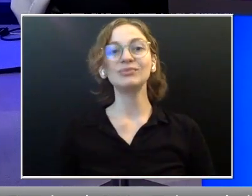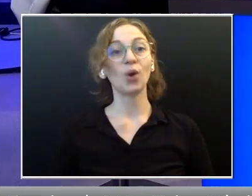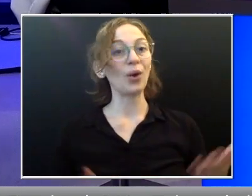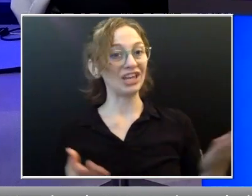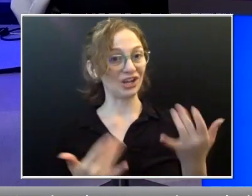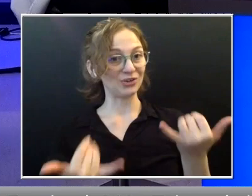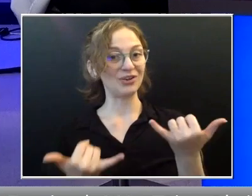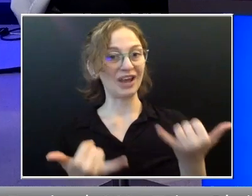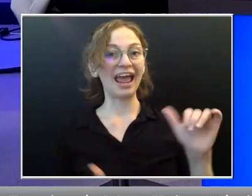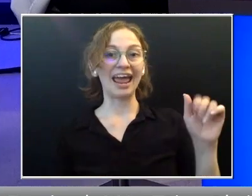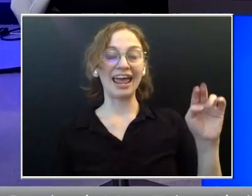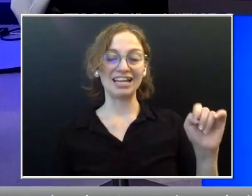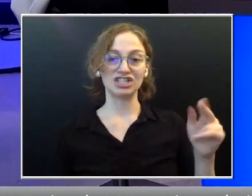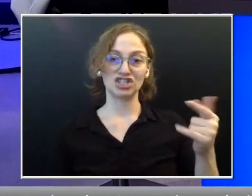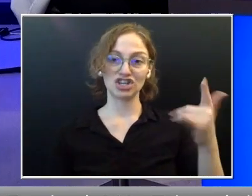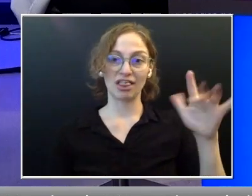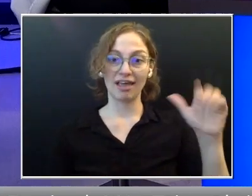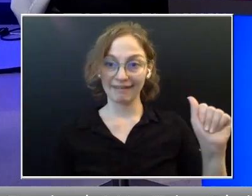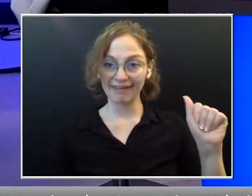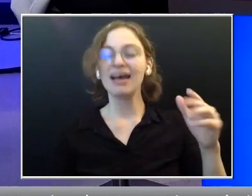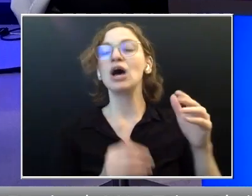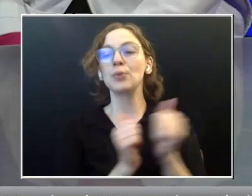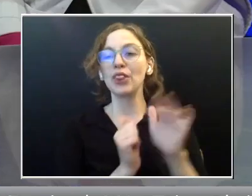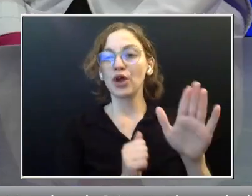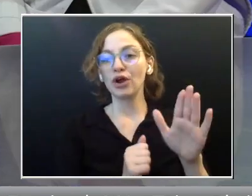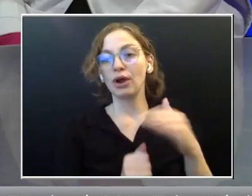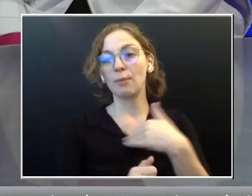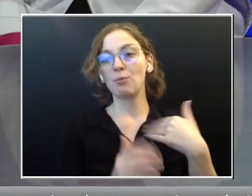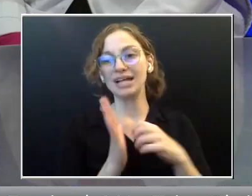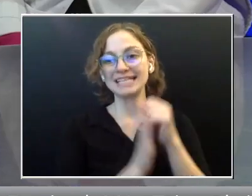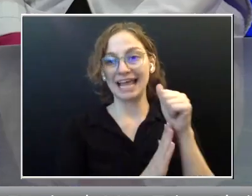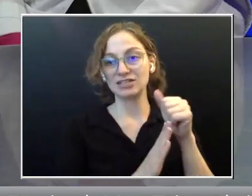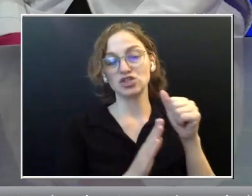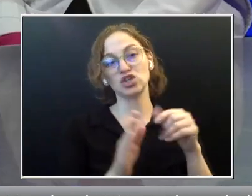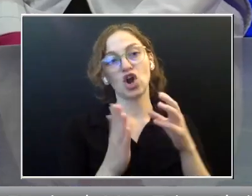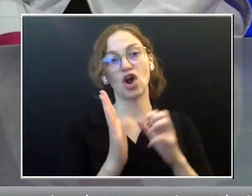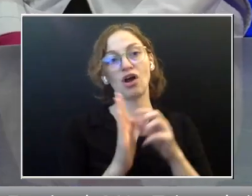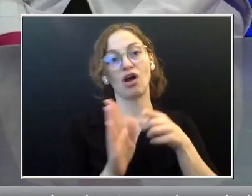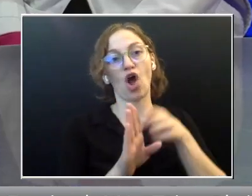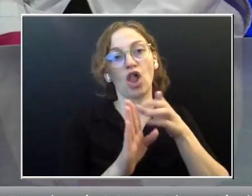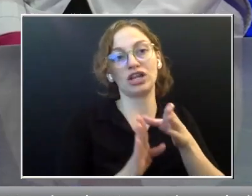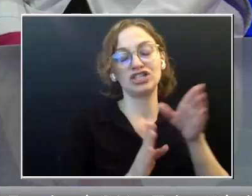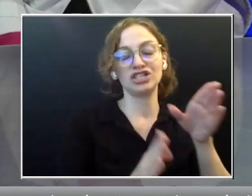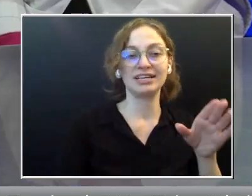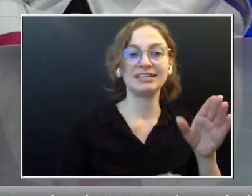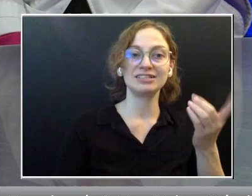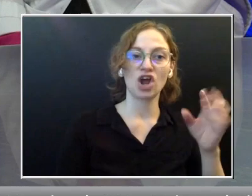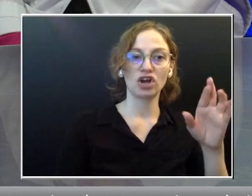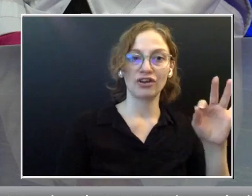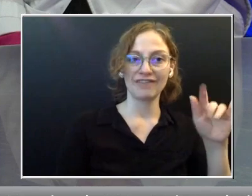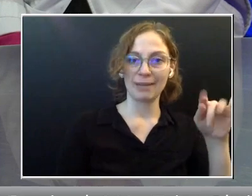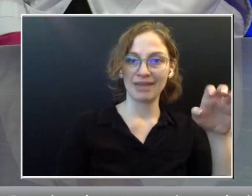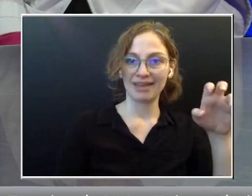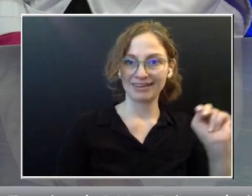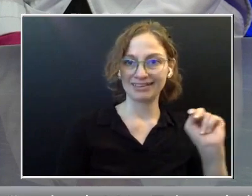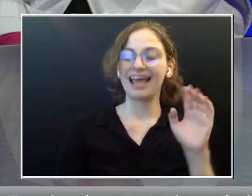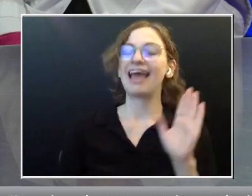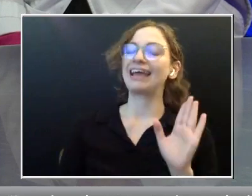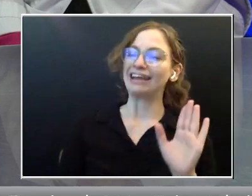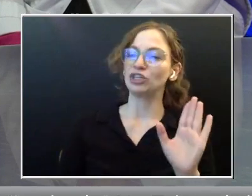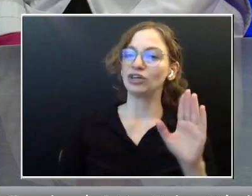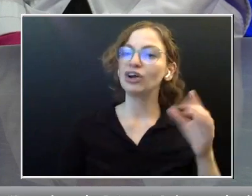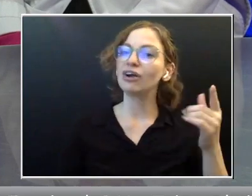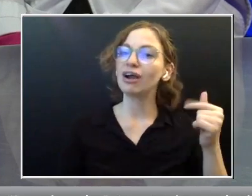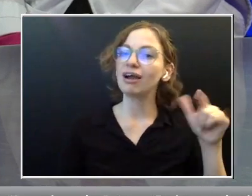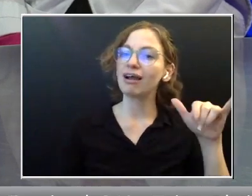Candiano, along with her breast cancer oncologist, Dr. Carol Fabian. And we also have Angela's gynecologic oncologist, Dr. Andrea Jewell.